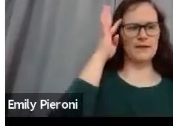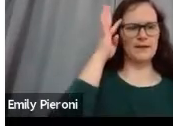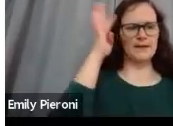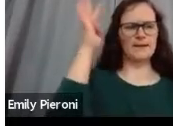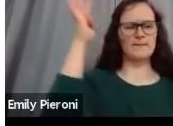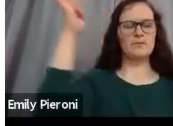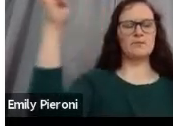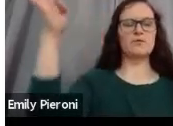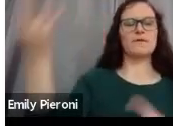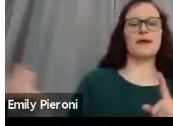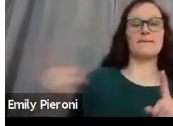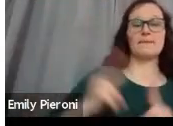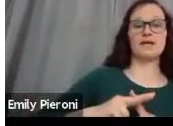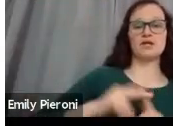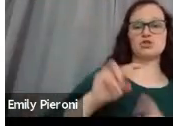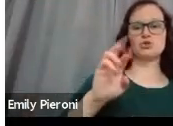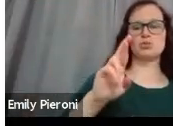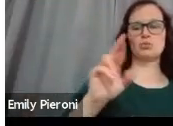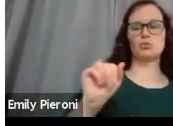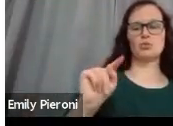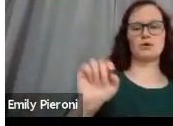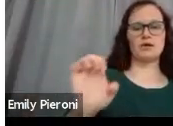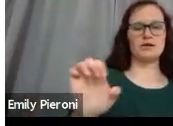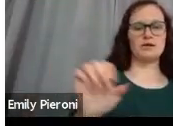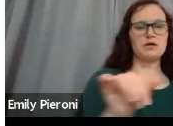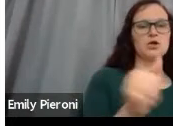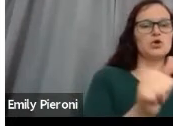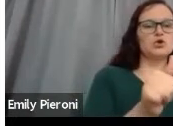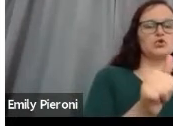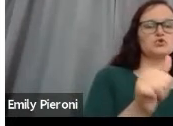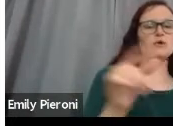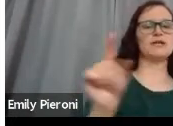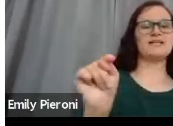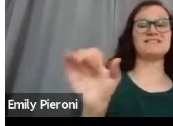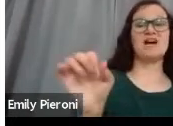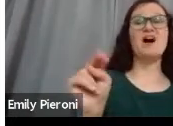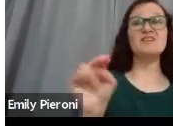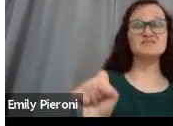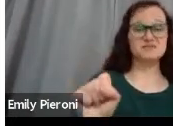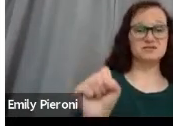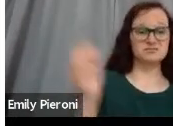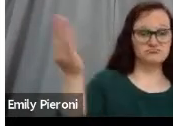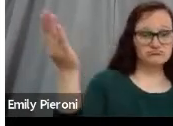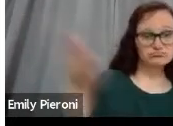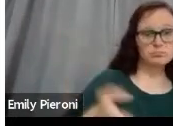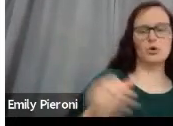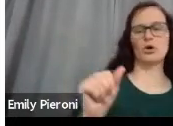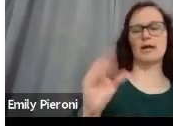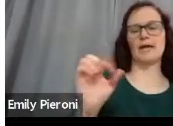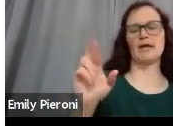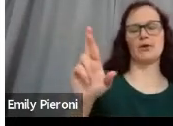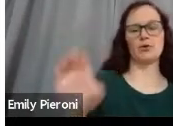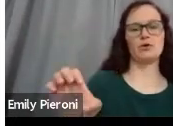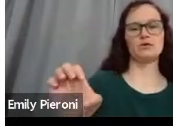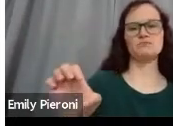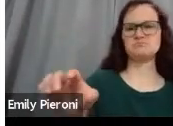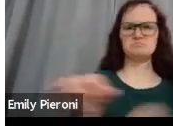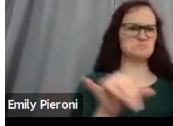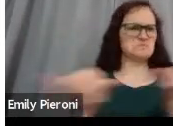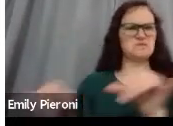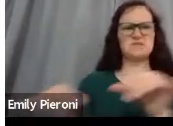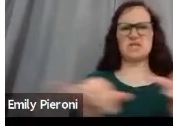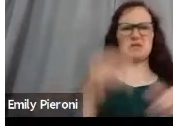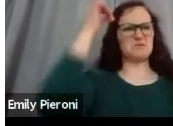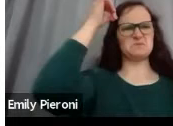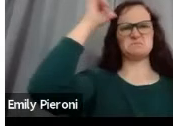rate of 10 and 20 tons per acre, which is something that you would commonly use for cow manure. And when